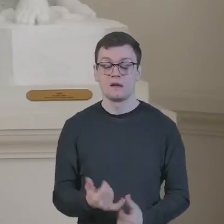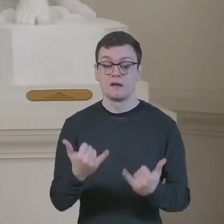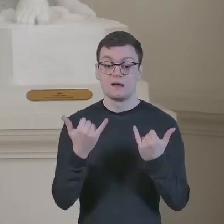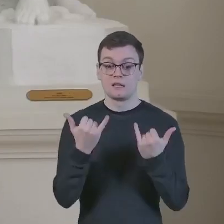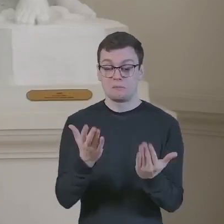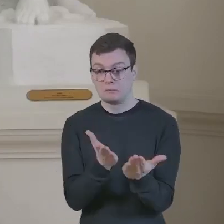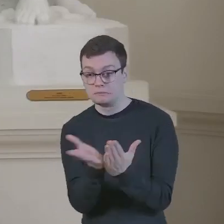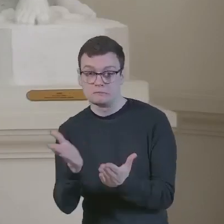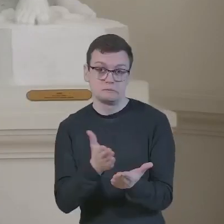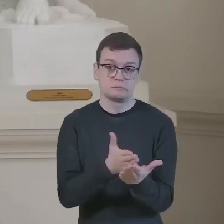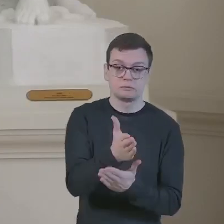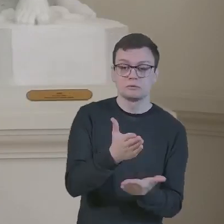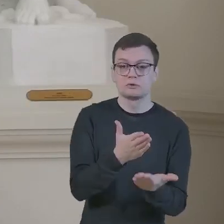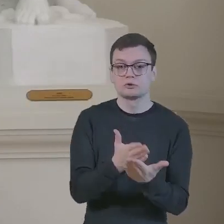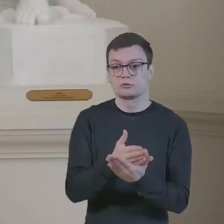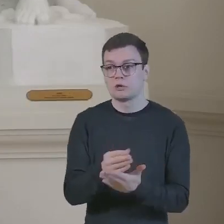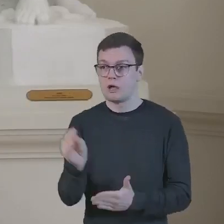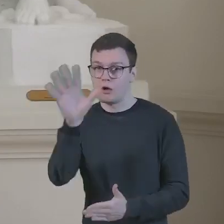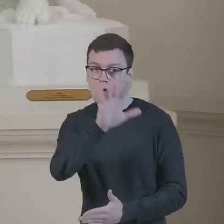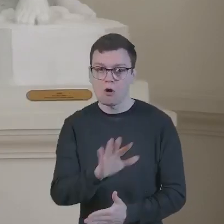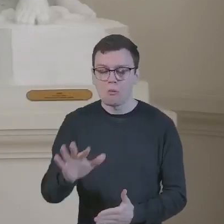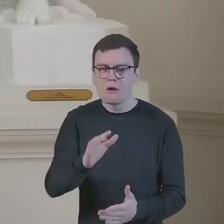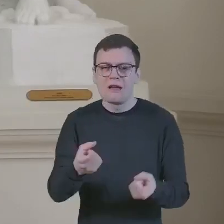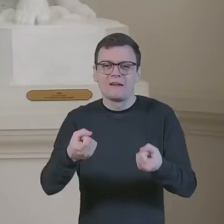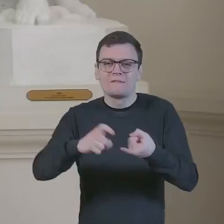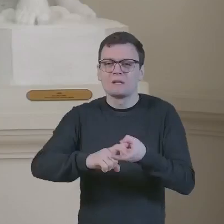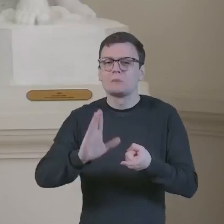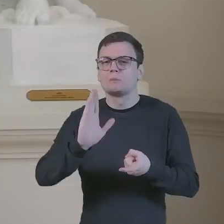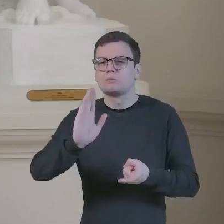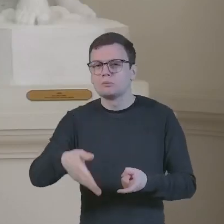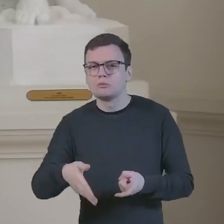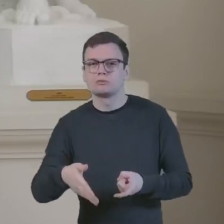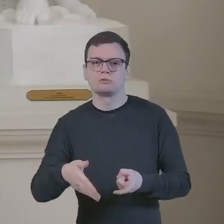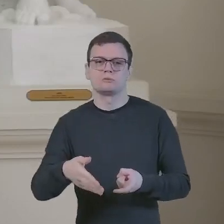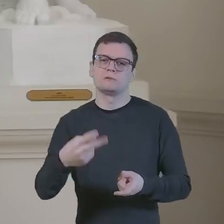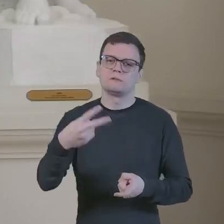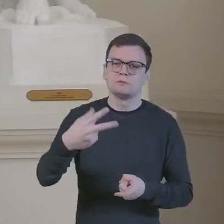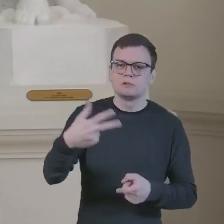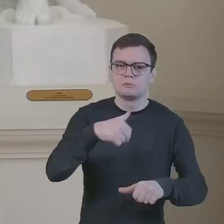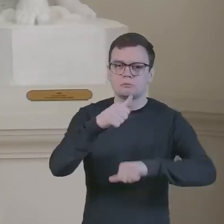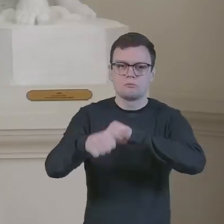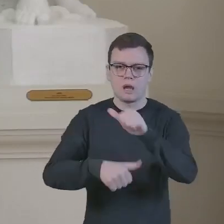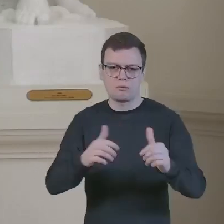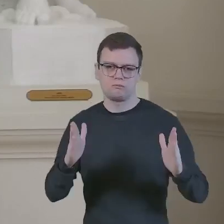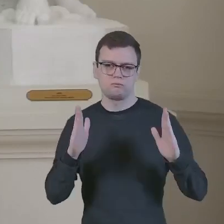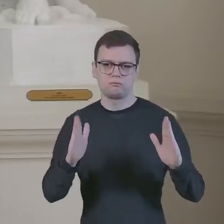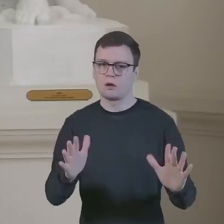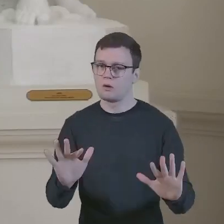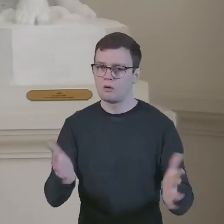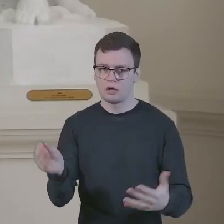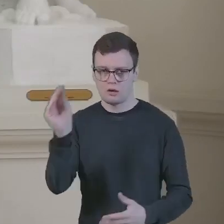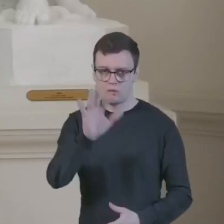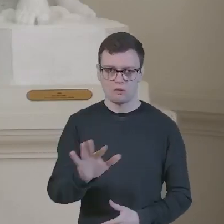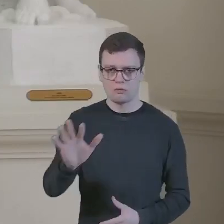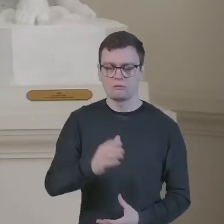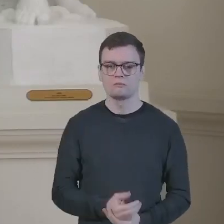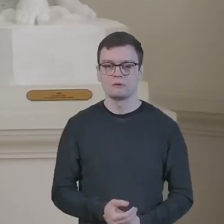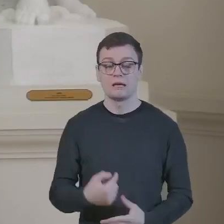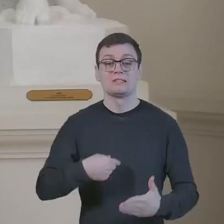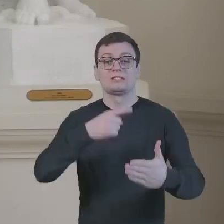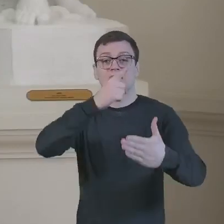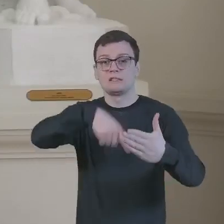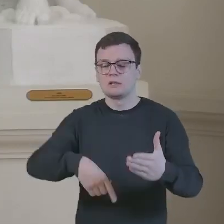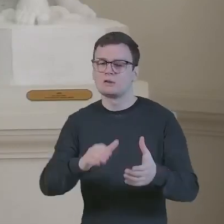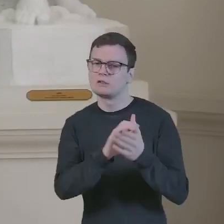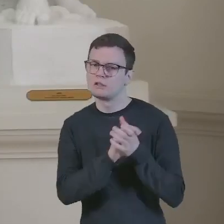as a continent will define Europe for decades to come. But I'm confident that with friendships and alliances like